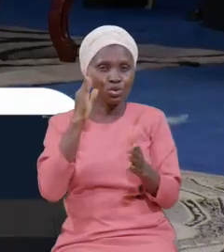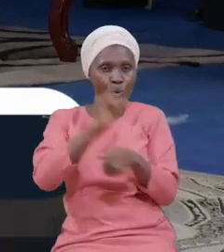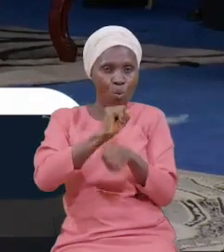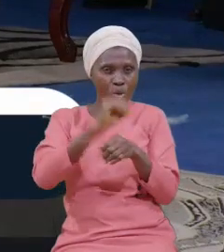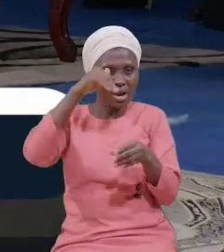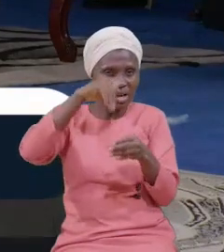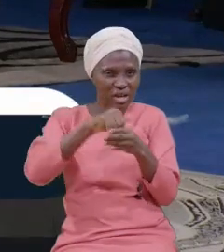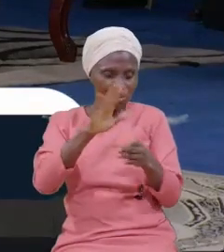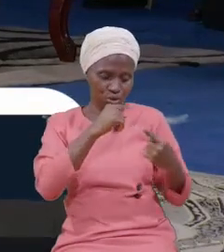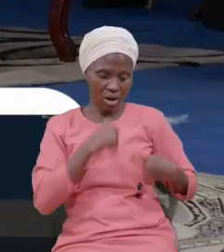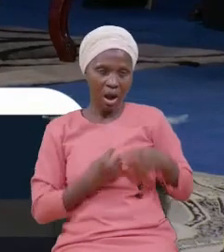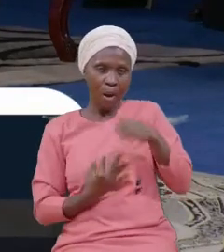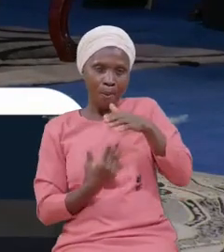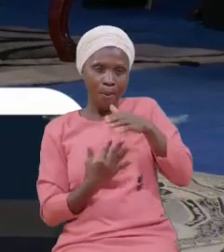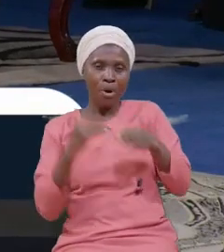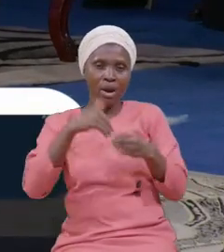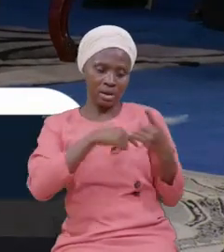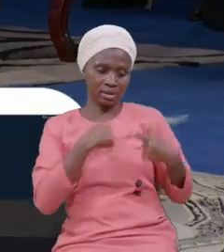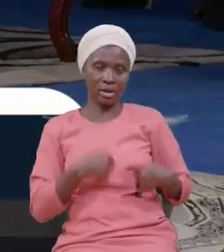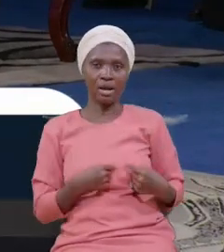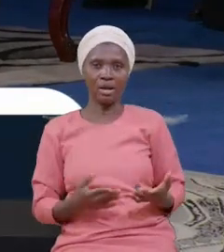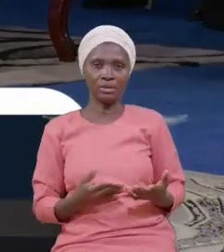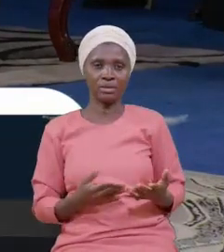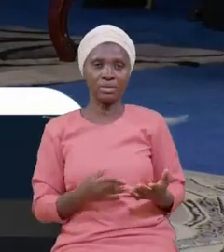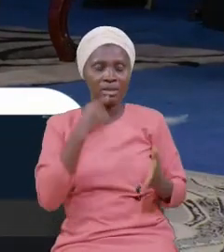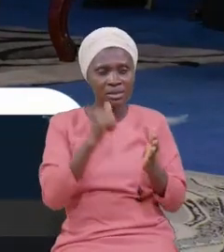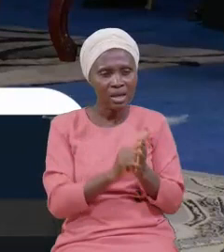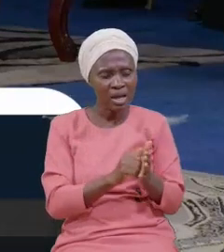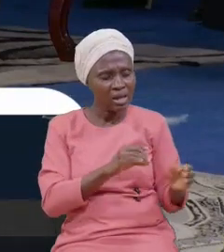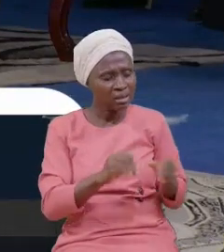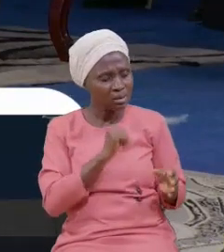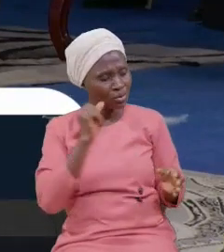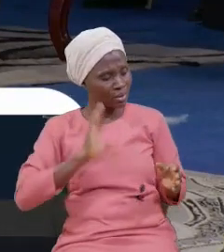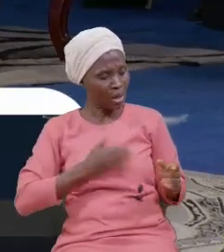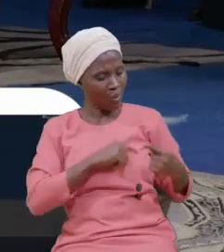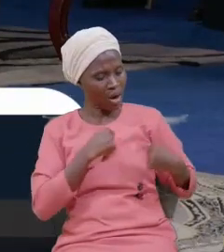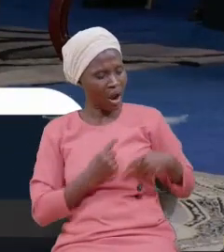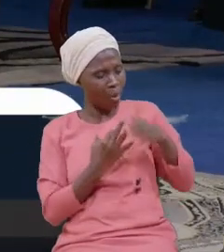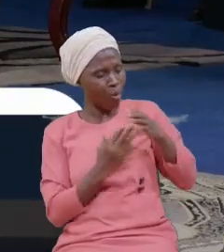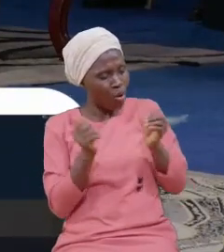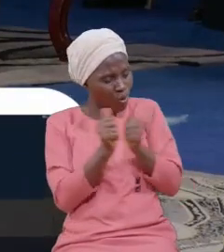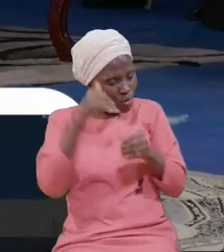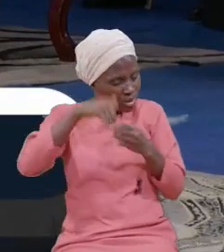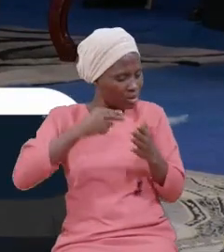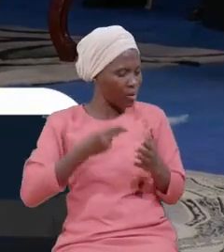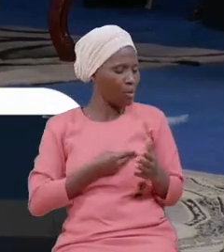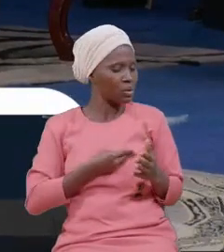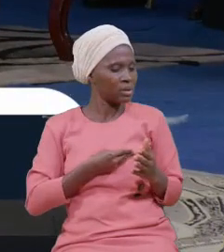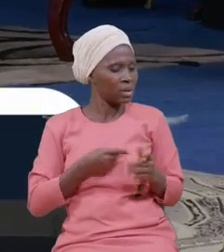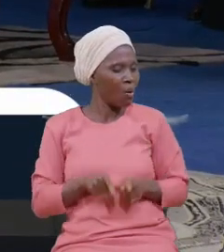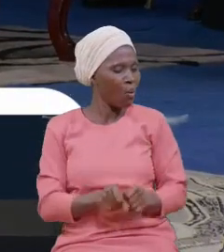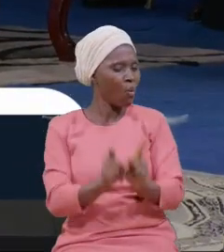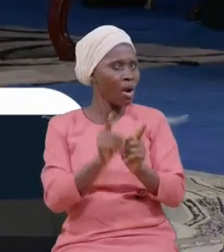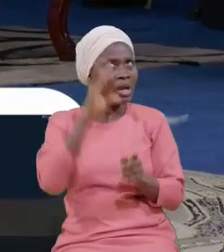heart. Did not our heart burn within us while he talked with